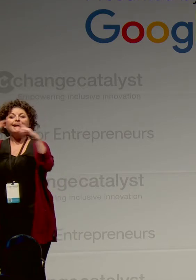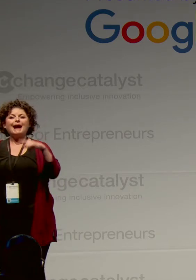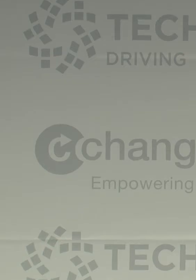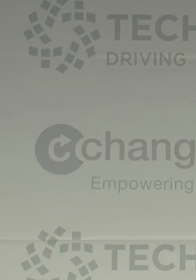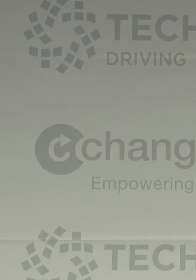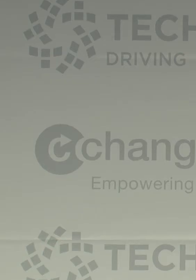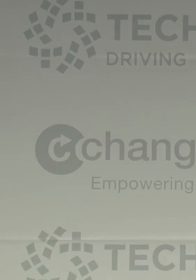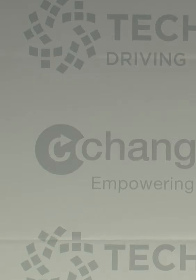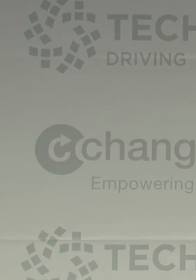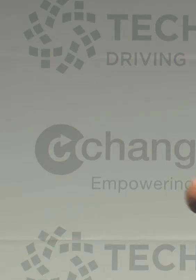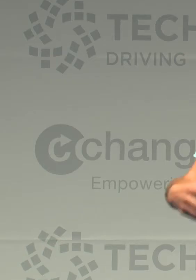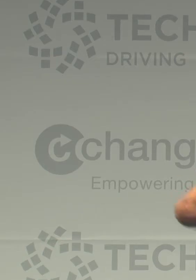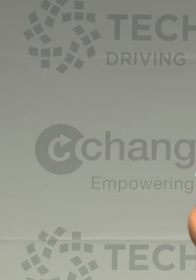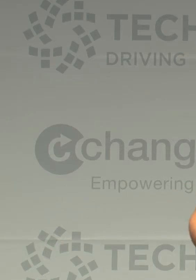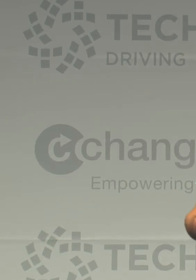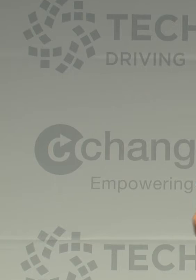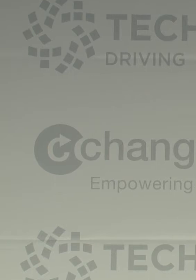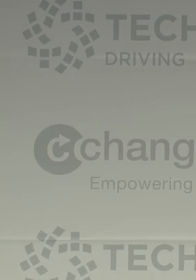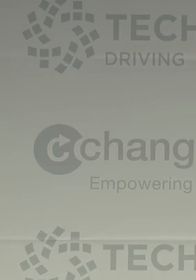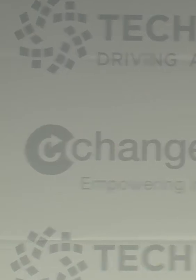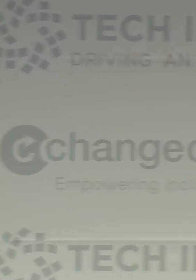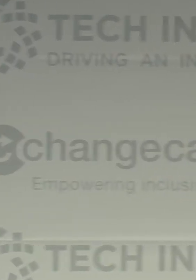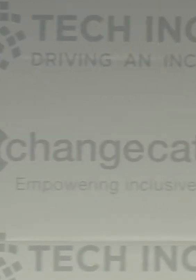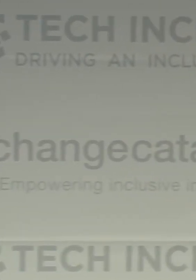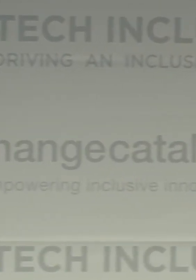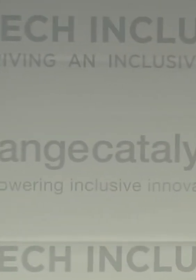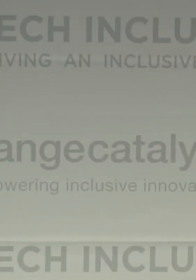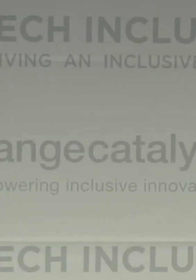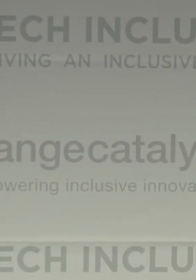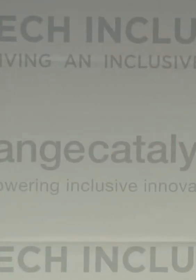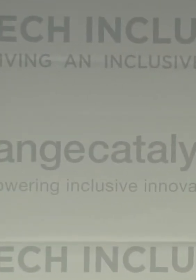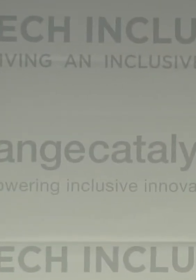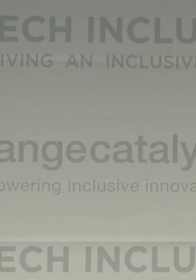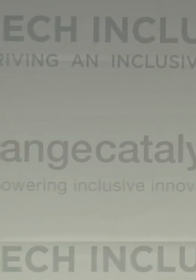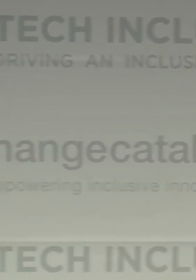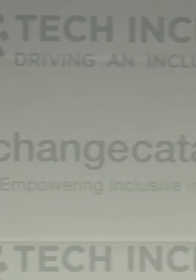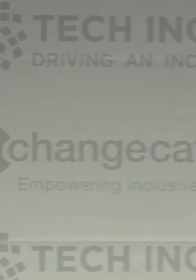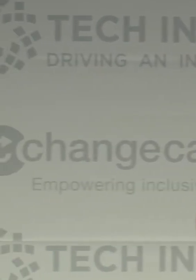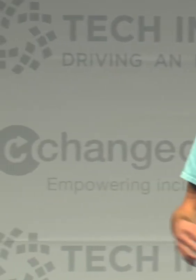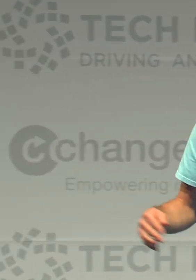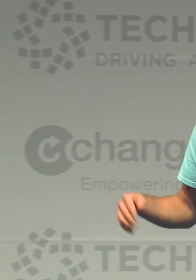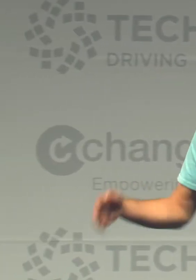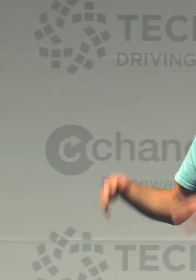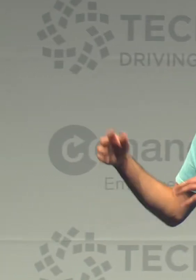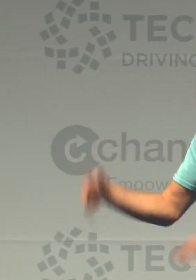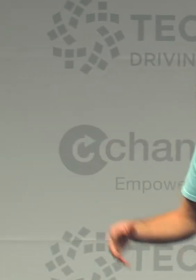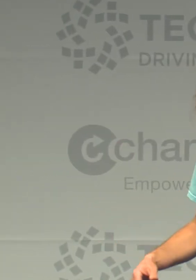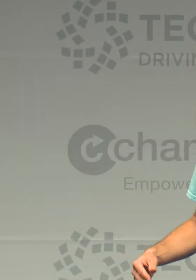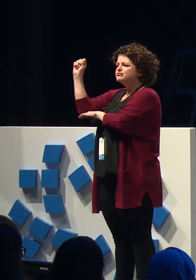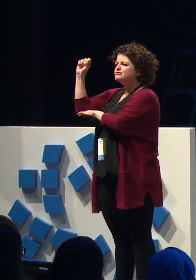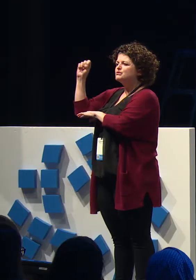set up at Standing Rock. That was a traditional camp, a traditional Lakota camp for us. And most people know that camp as protesting